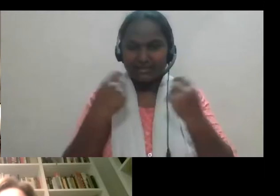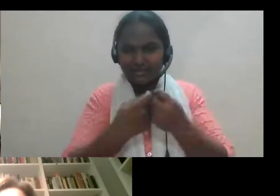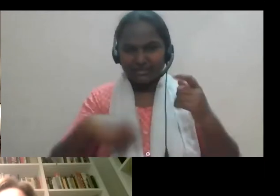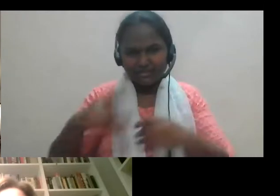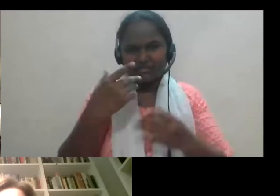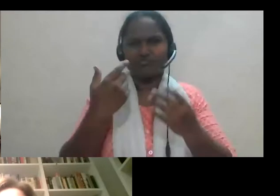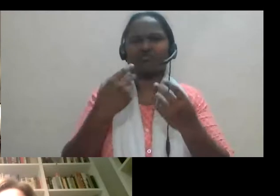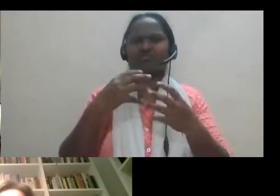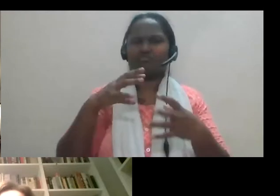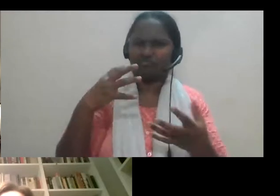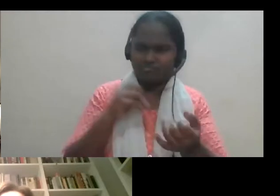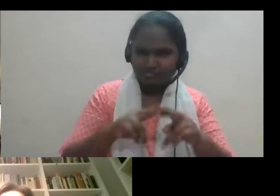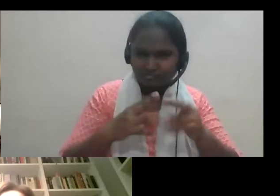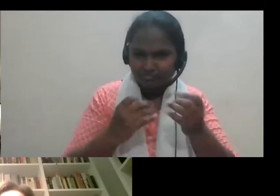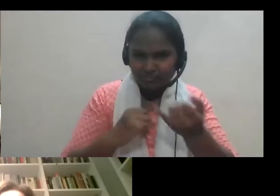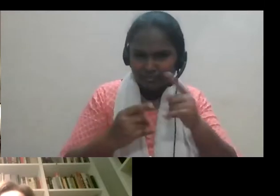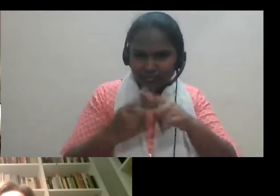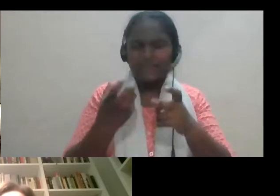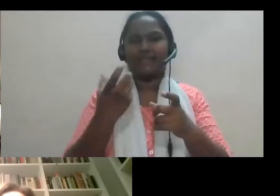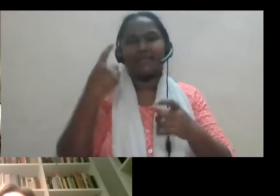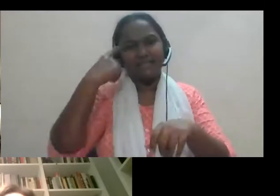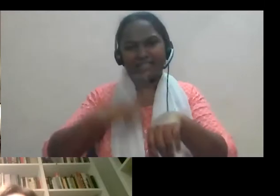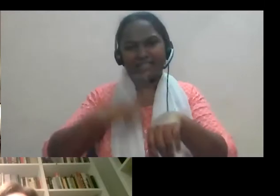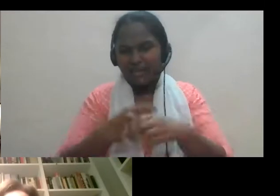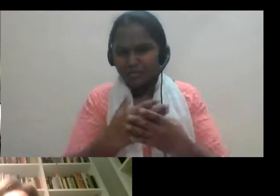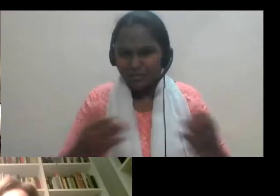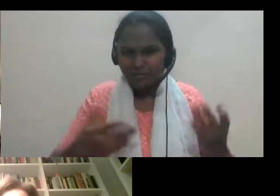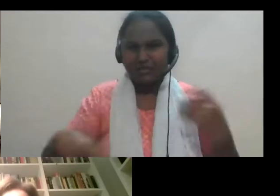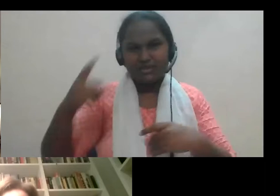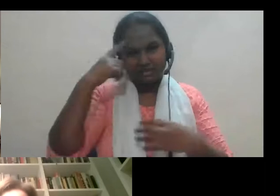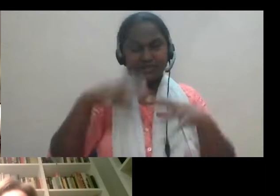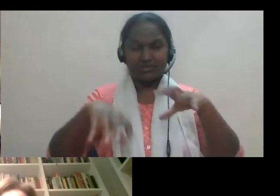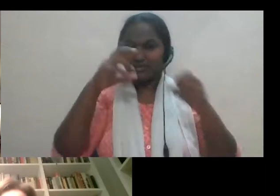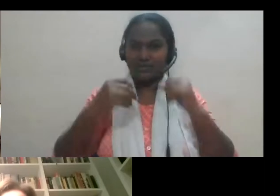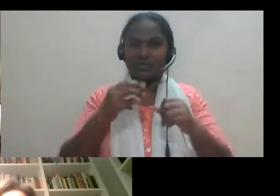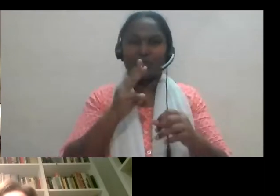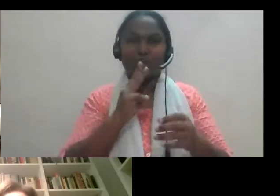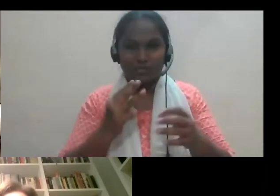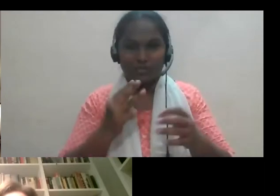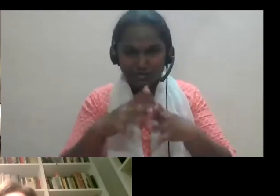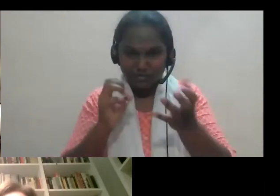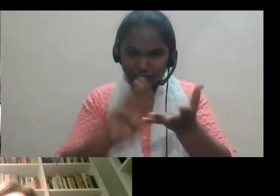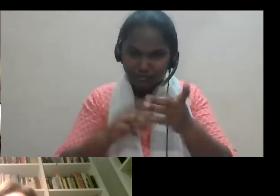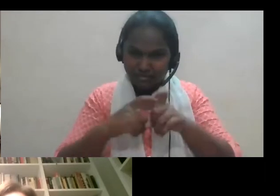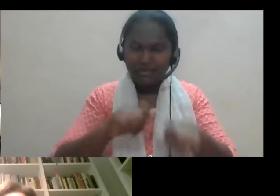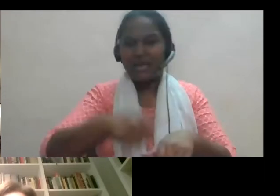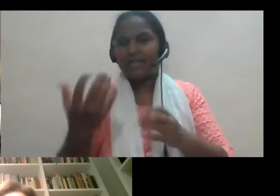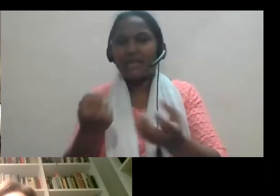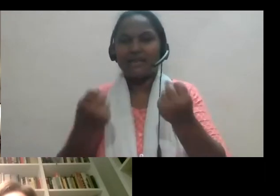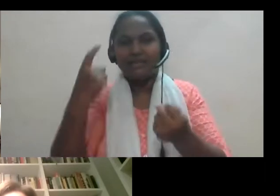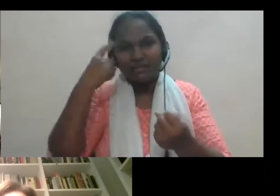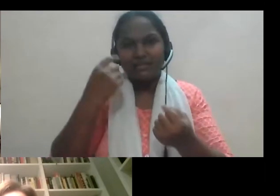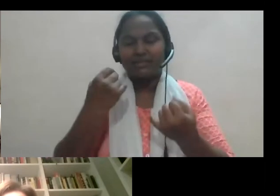soccer, the sensuousness of the tango, delicious steak and wine, and on the other hand, the threat of spiraling